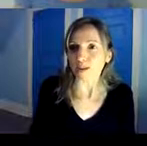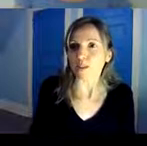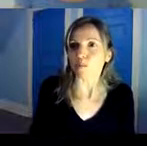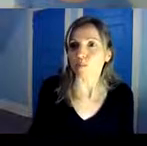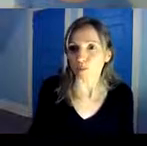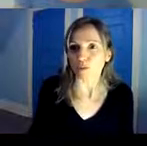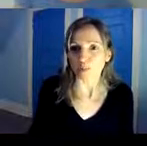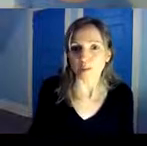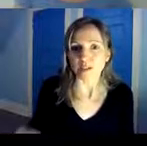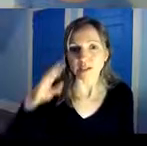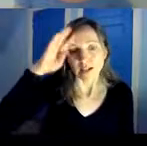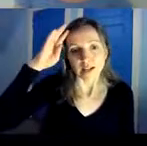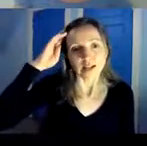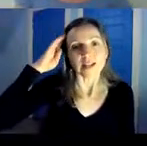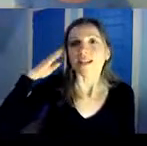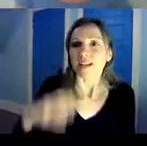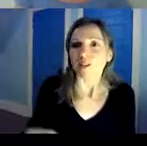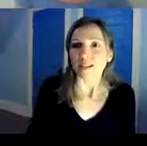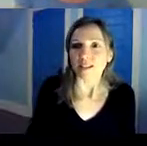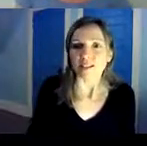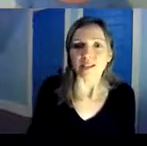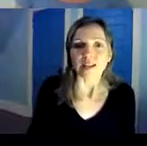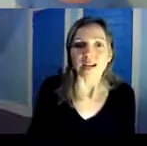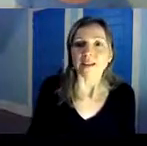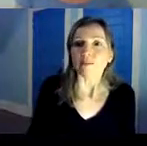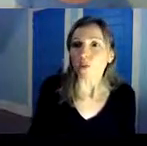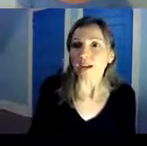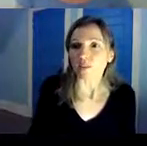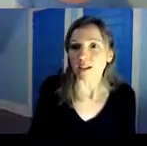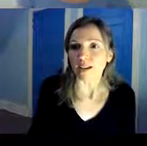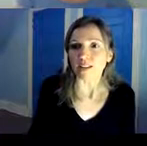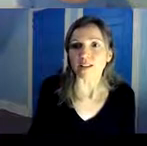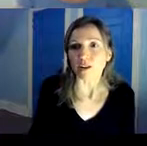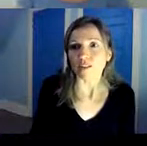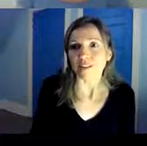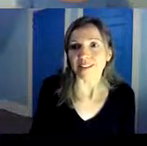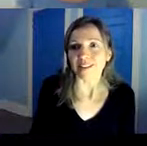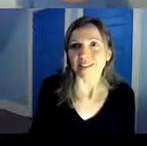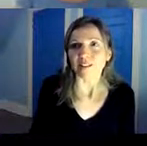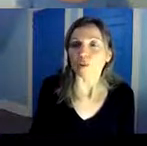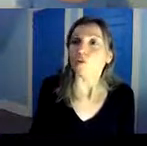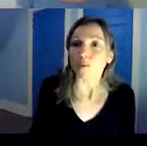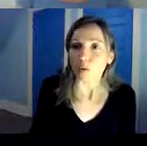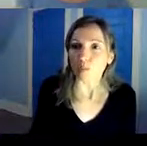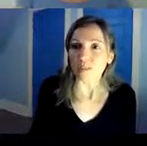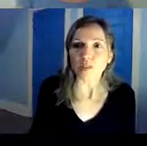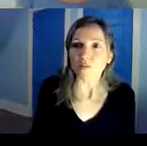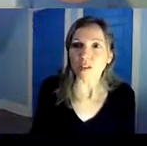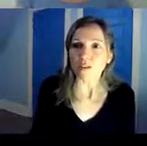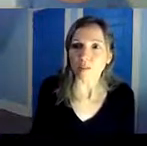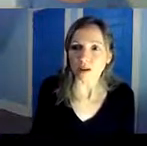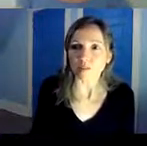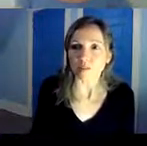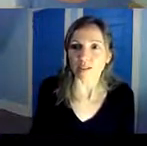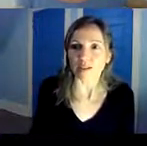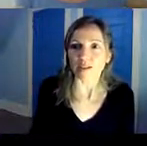root fragments from moving off your property, is the next best thing. And then if you can eradicate, that's obviously the dream goal, but sometimes